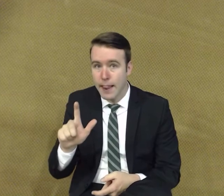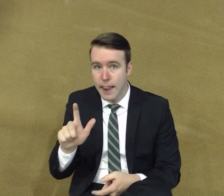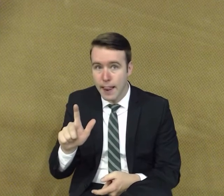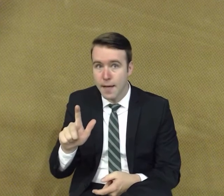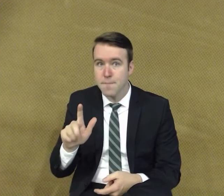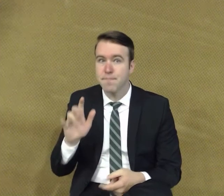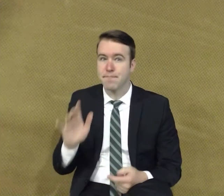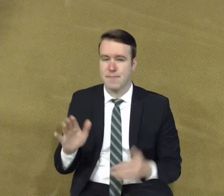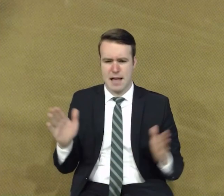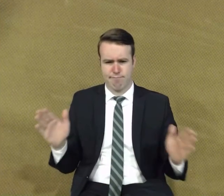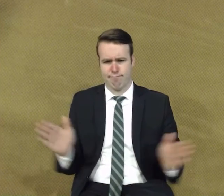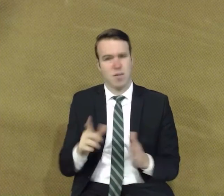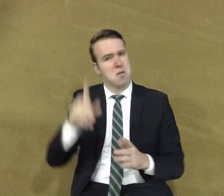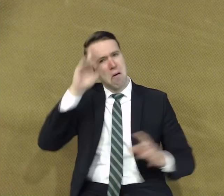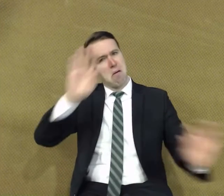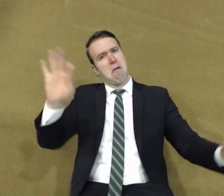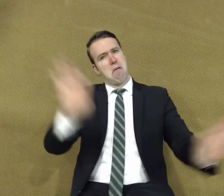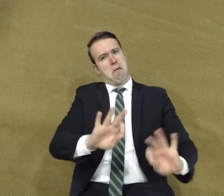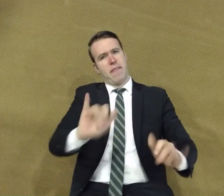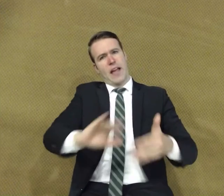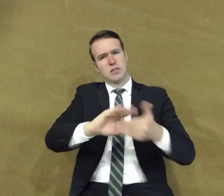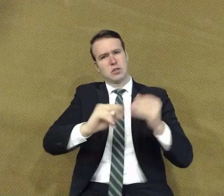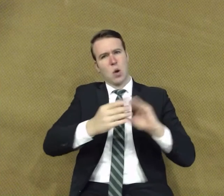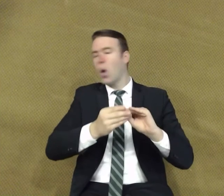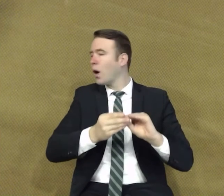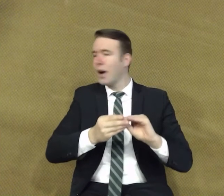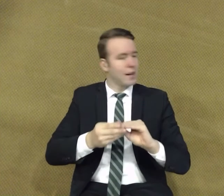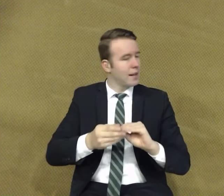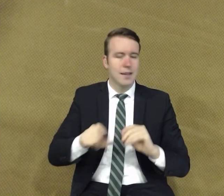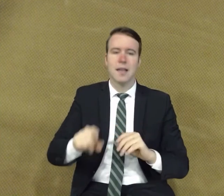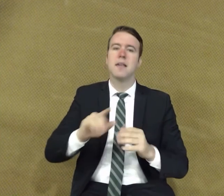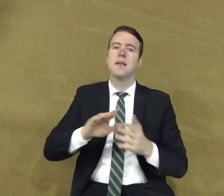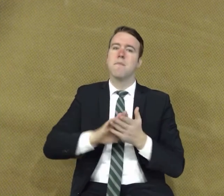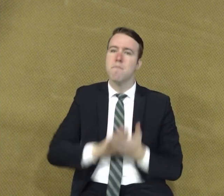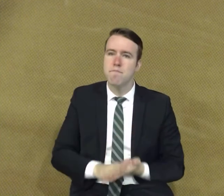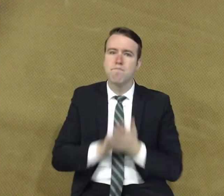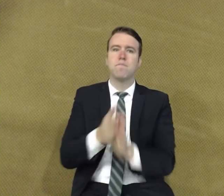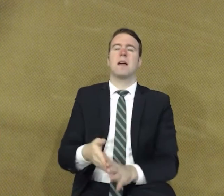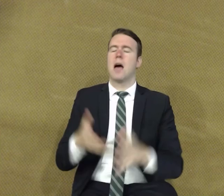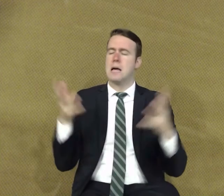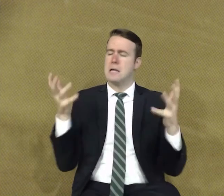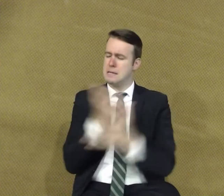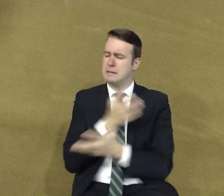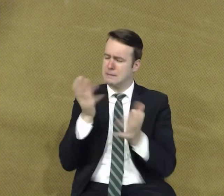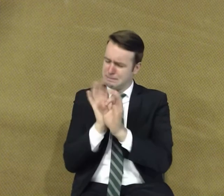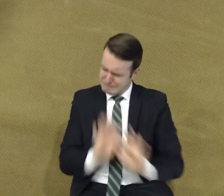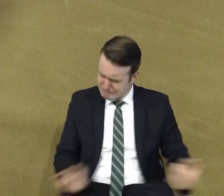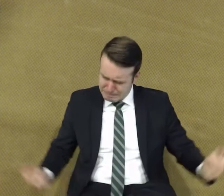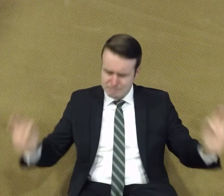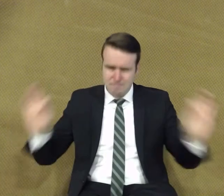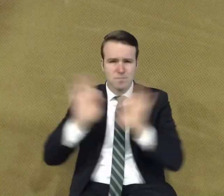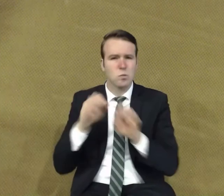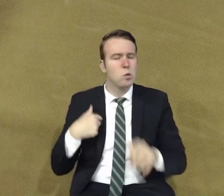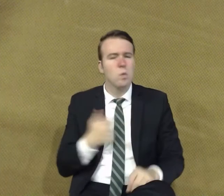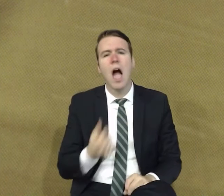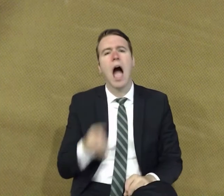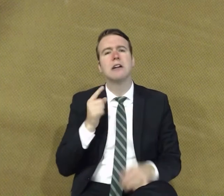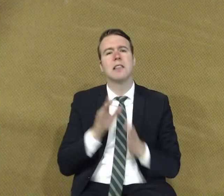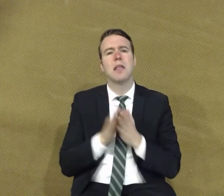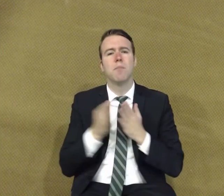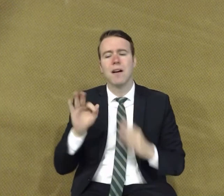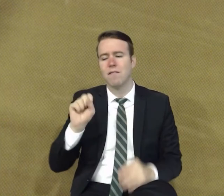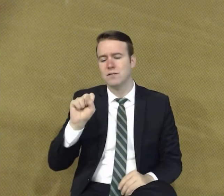and that little innocuous story becomes the seedbed from which an understanding of the book of 1